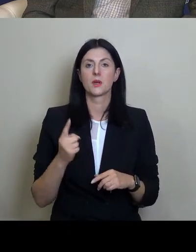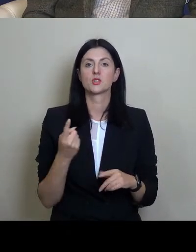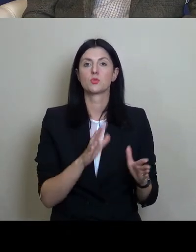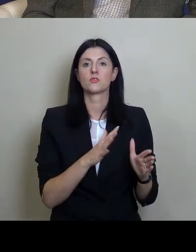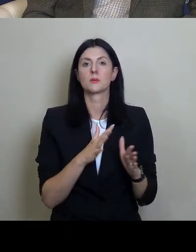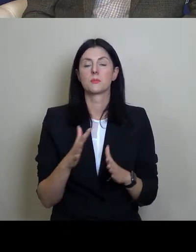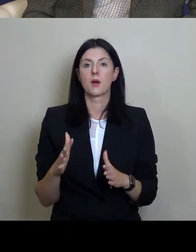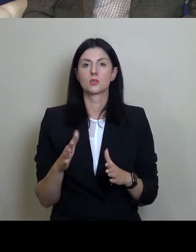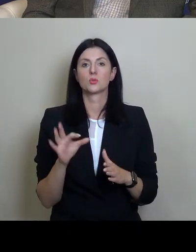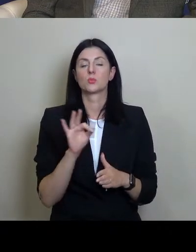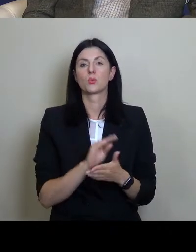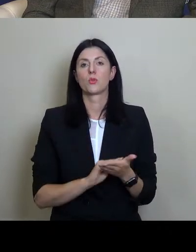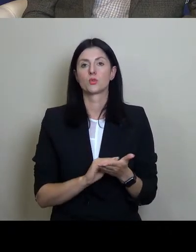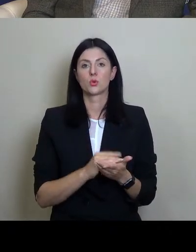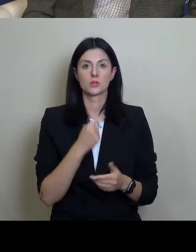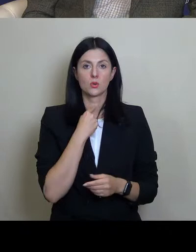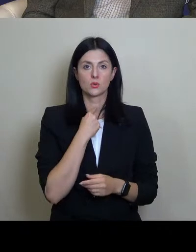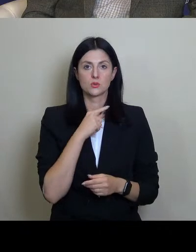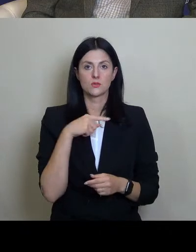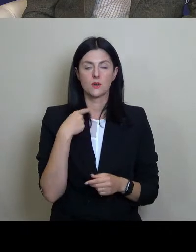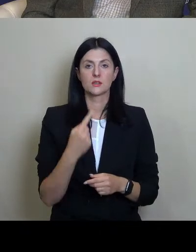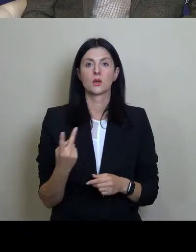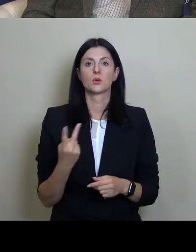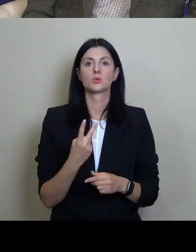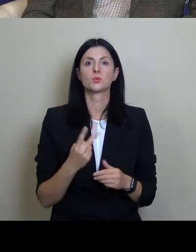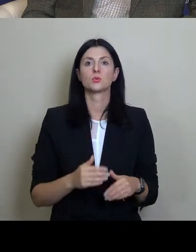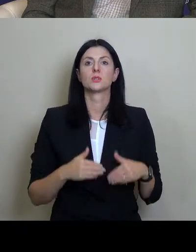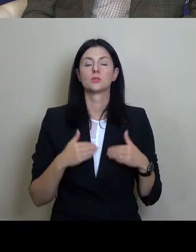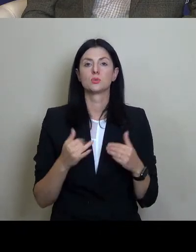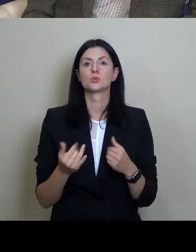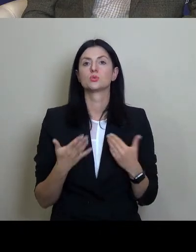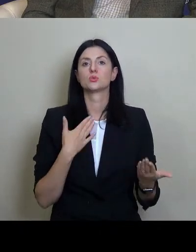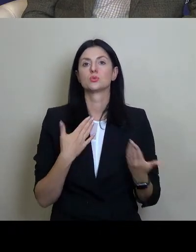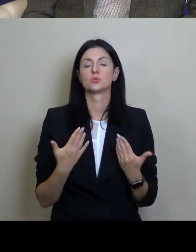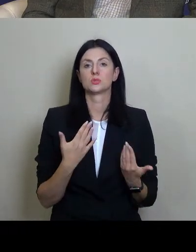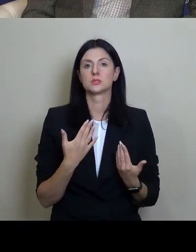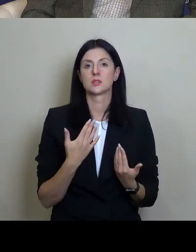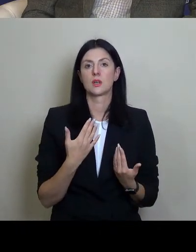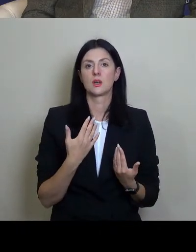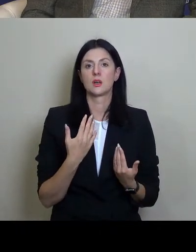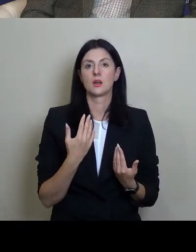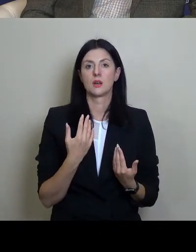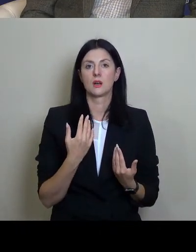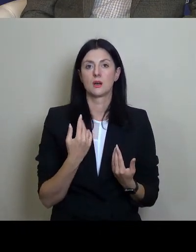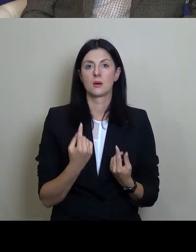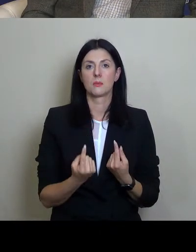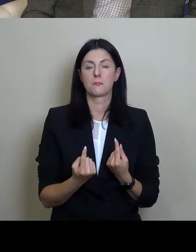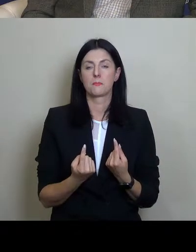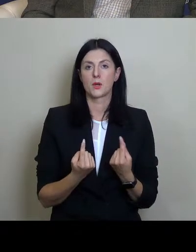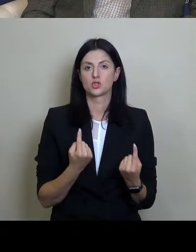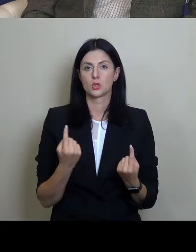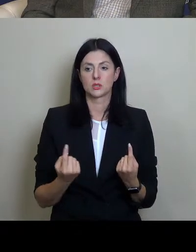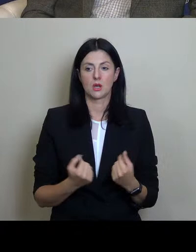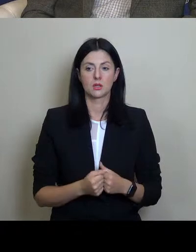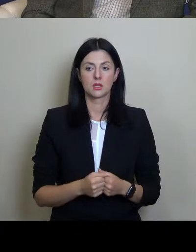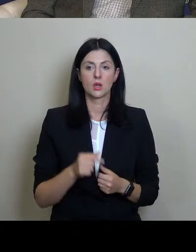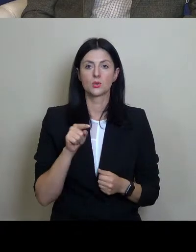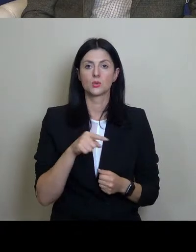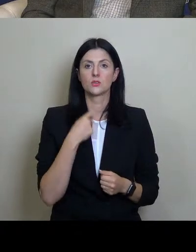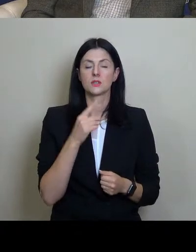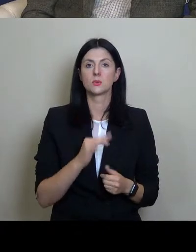appointed. And we were talking about the second round, and this is in the